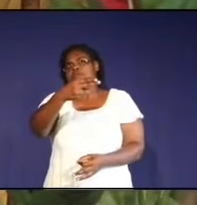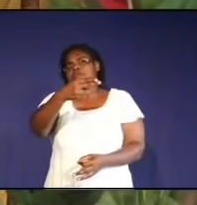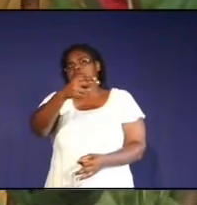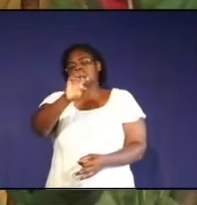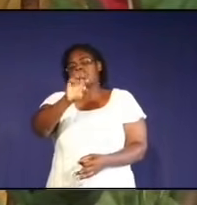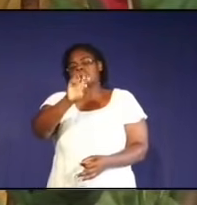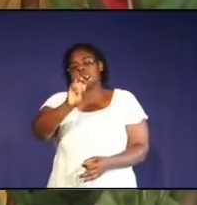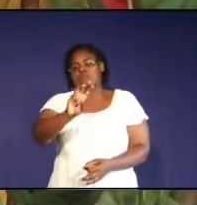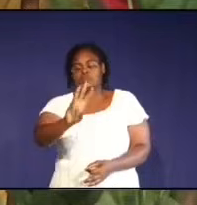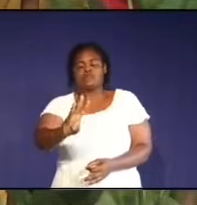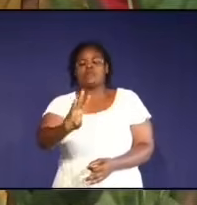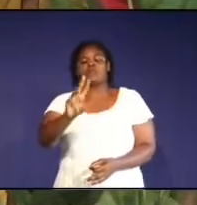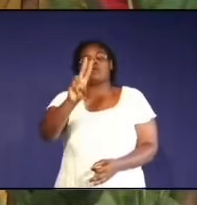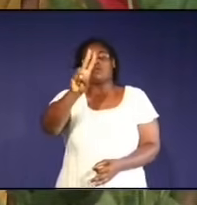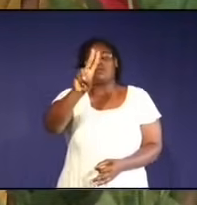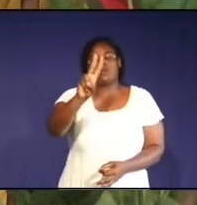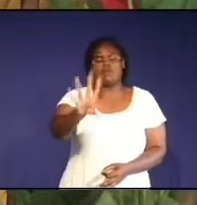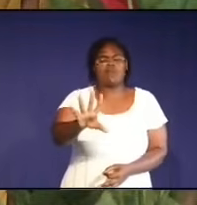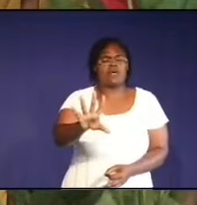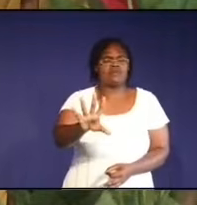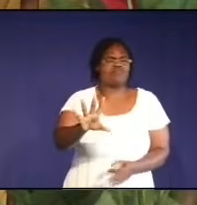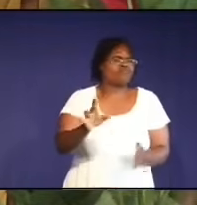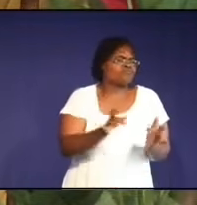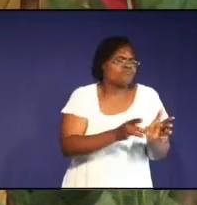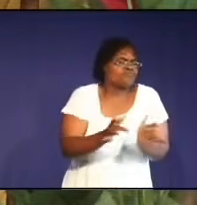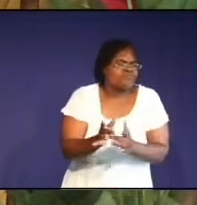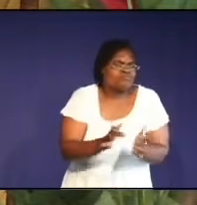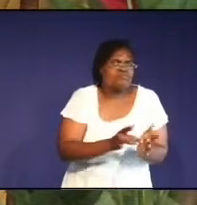sheep and goats.